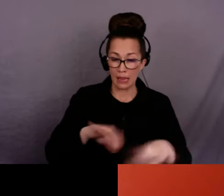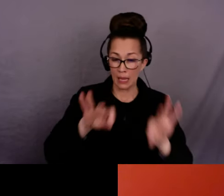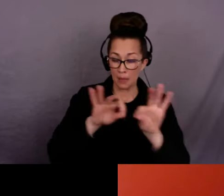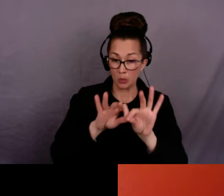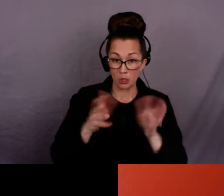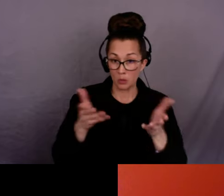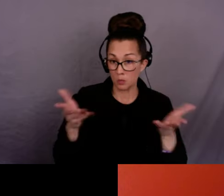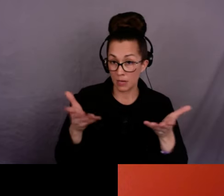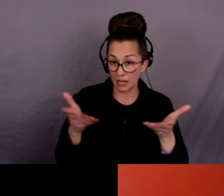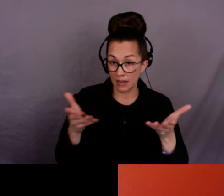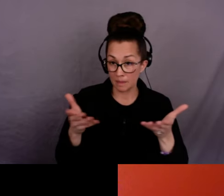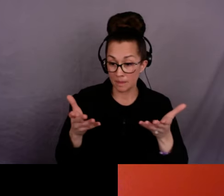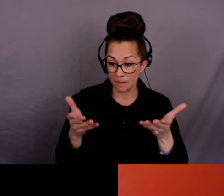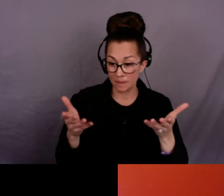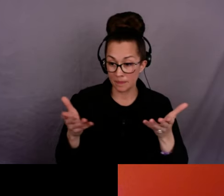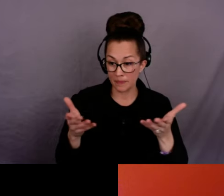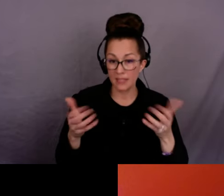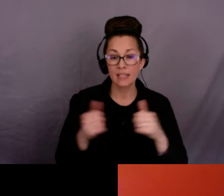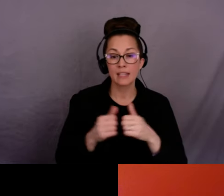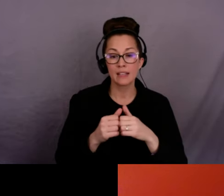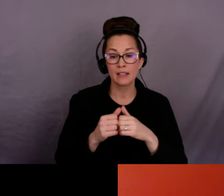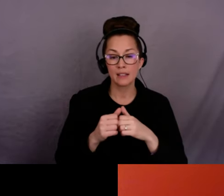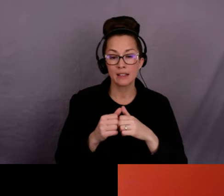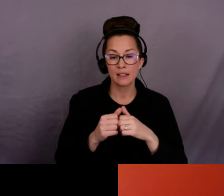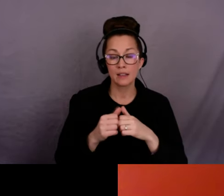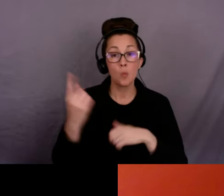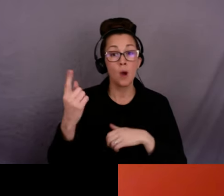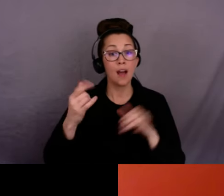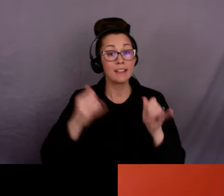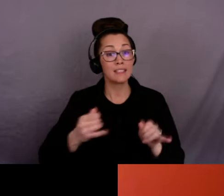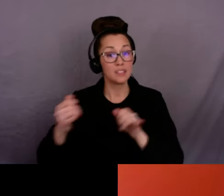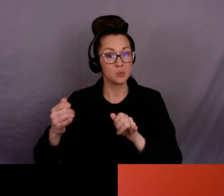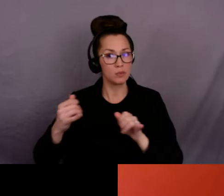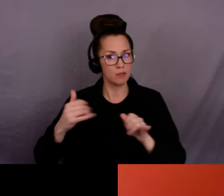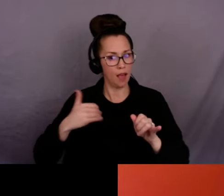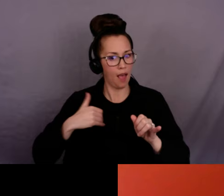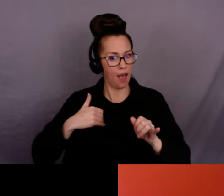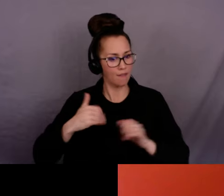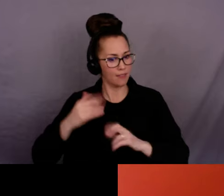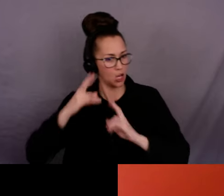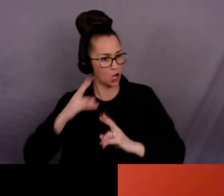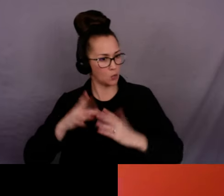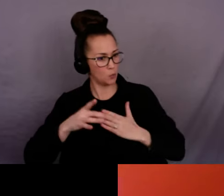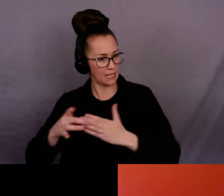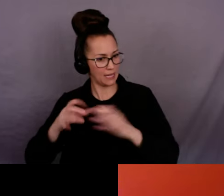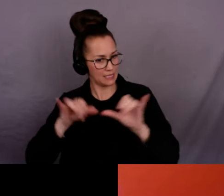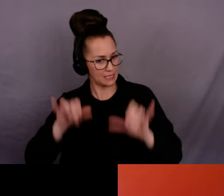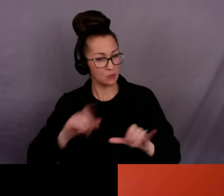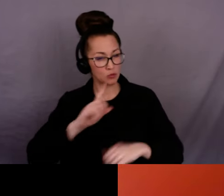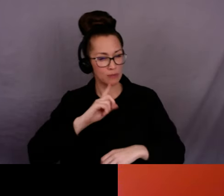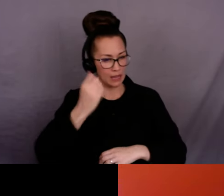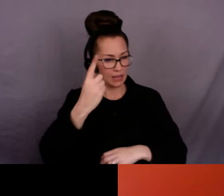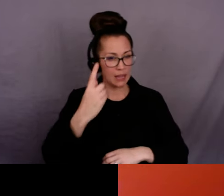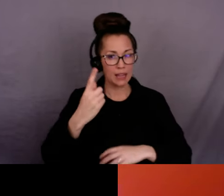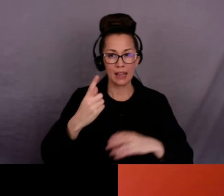as the commissioner of this agency, and you know, one of the individuals who has the privilege of leading the system, is for me to really understand the